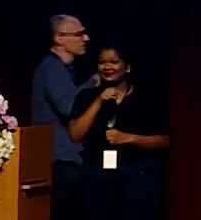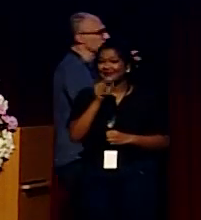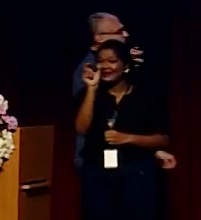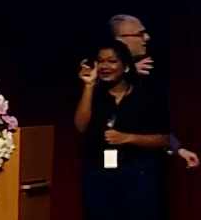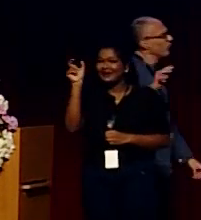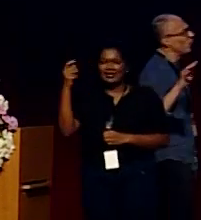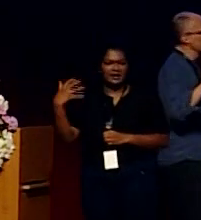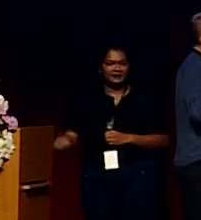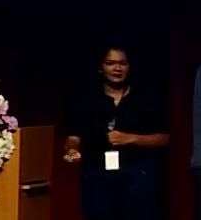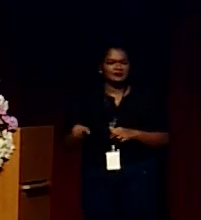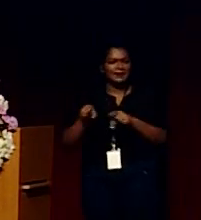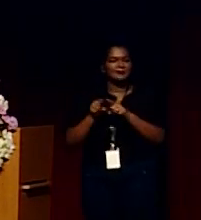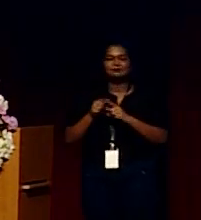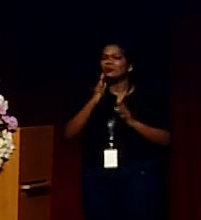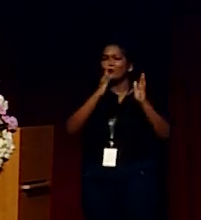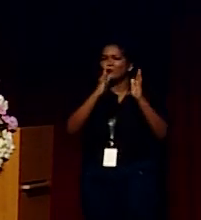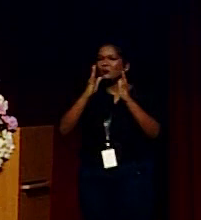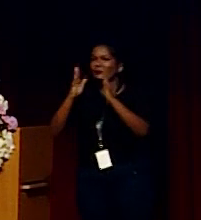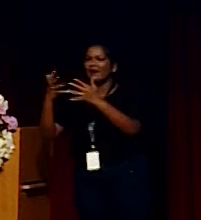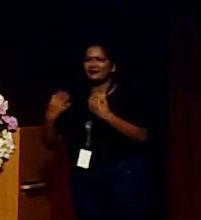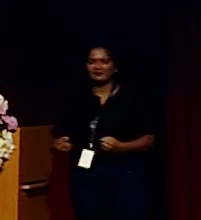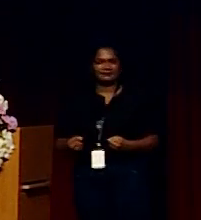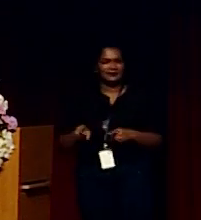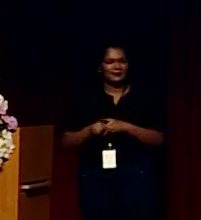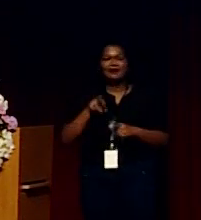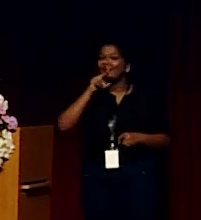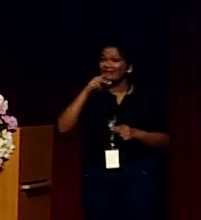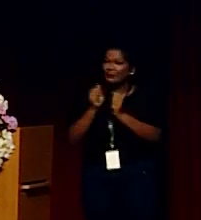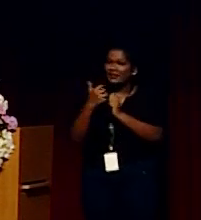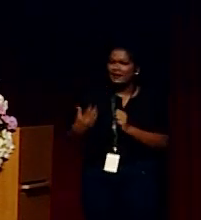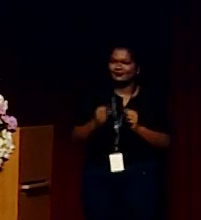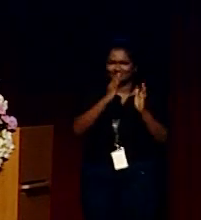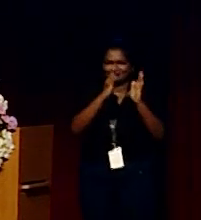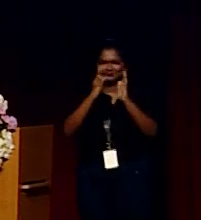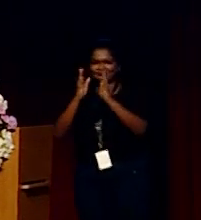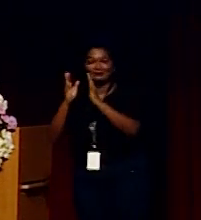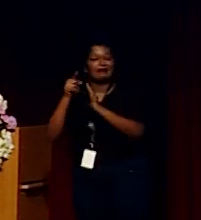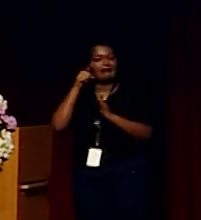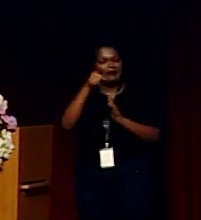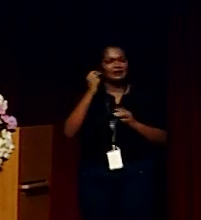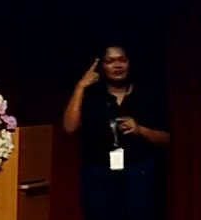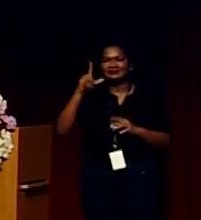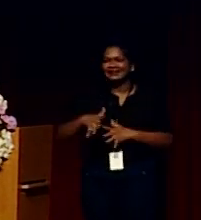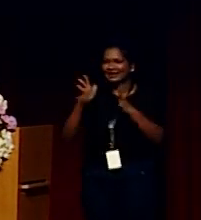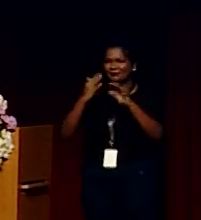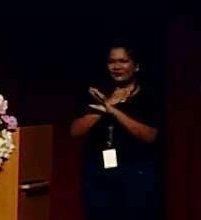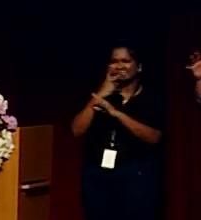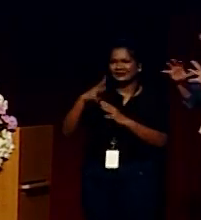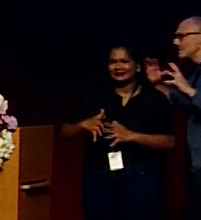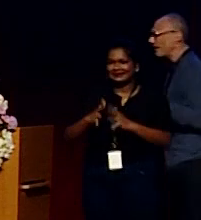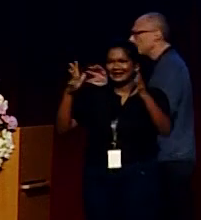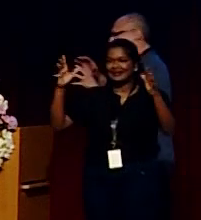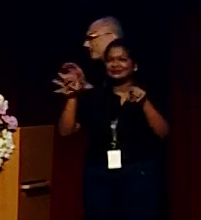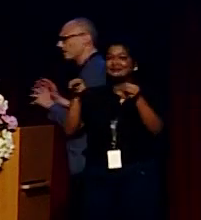So this is the auto voicing, but what you can now actually do is you can use this tree I've showed you in order